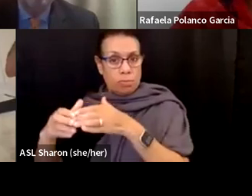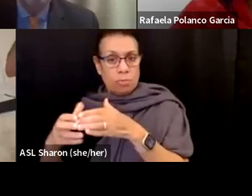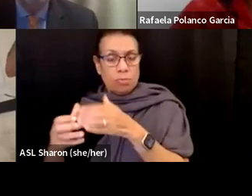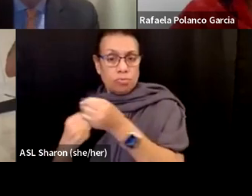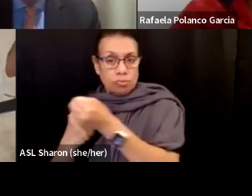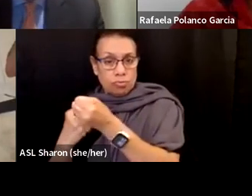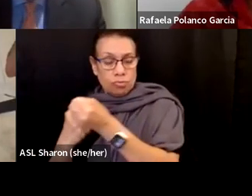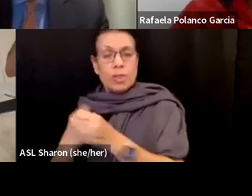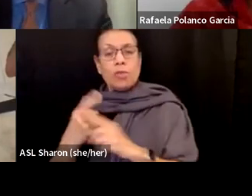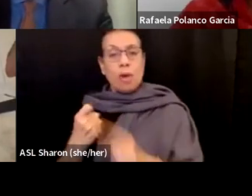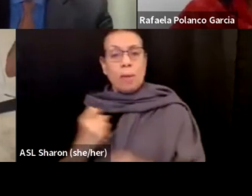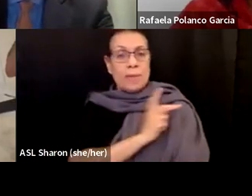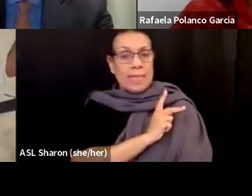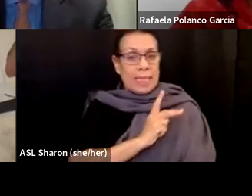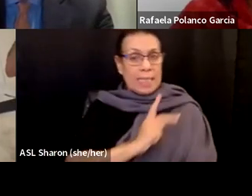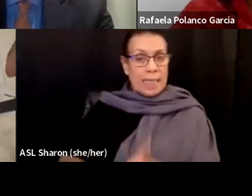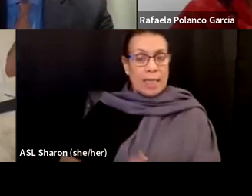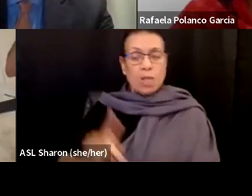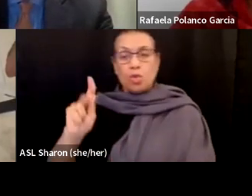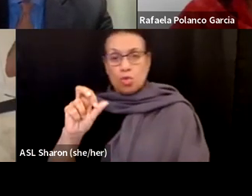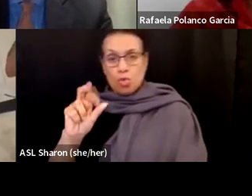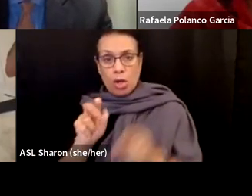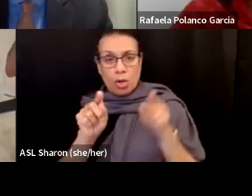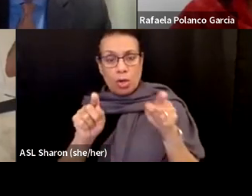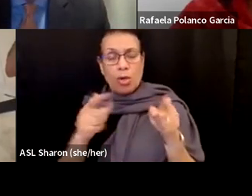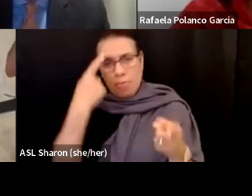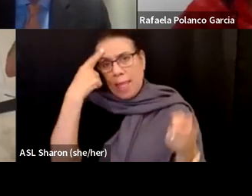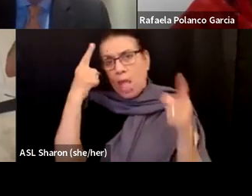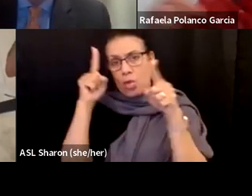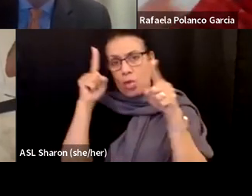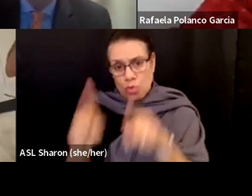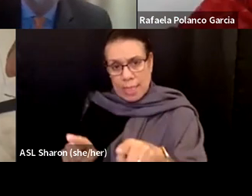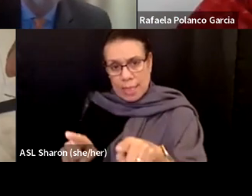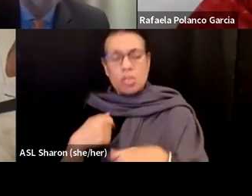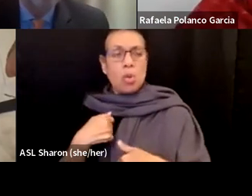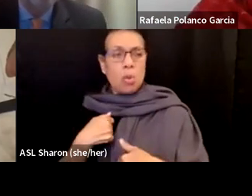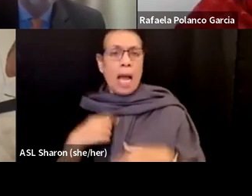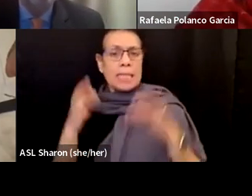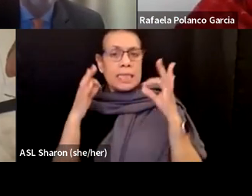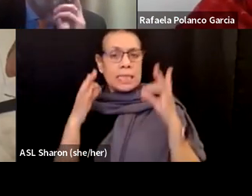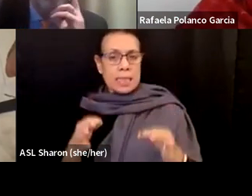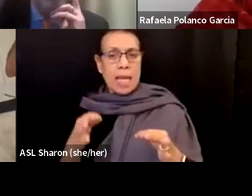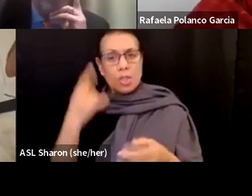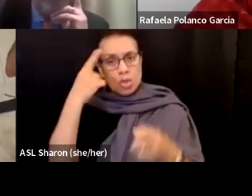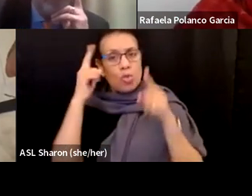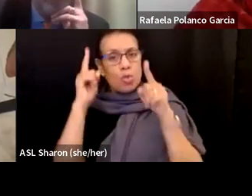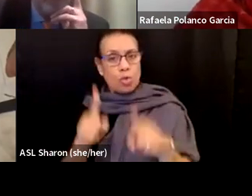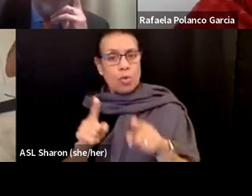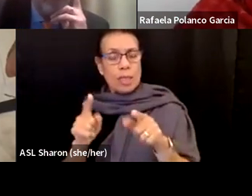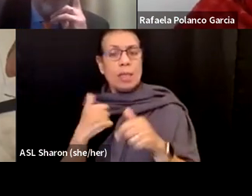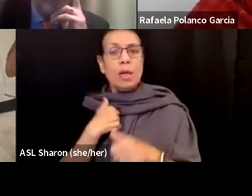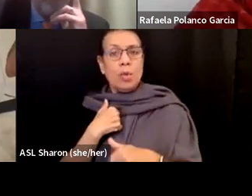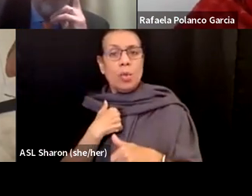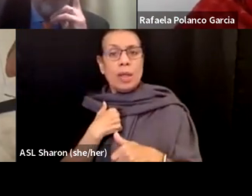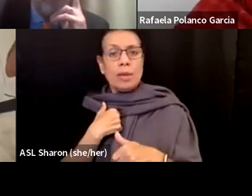the king and the trotter in agreement with this move and so i decided to agree on the the move